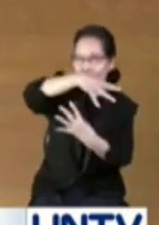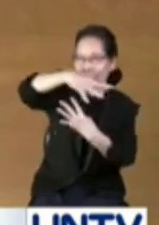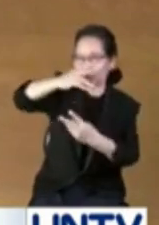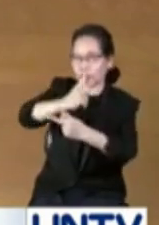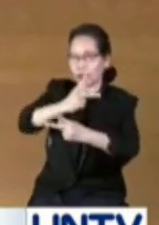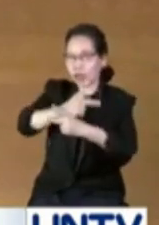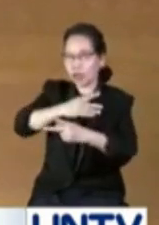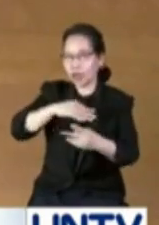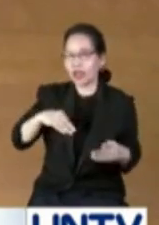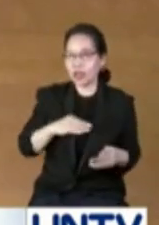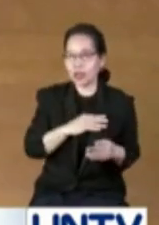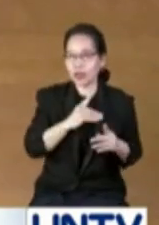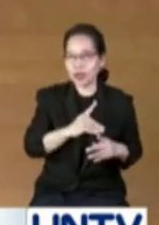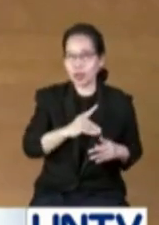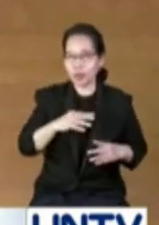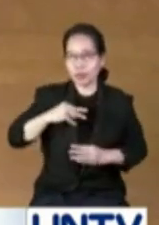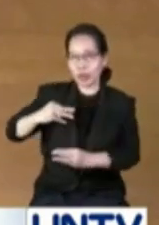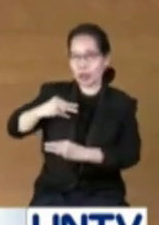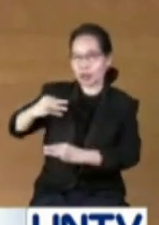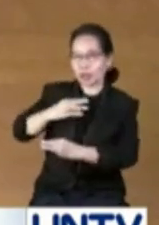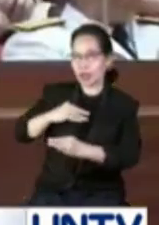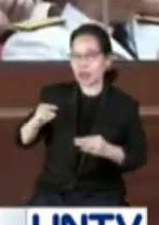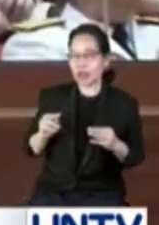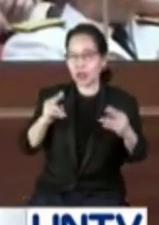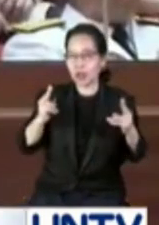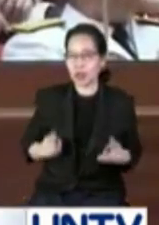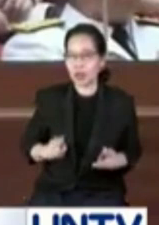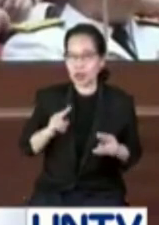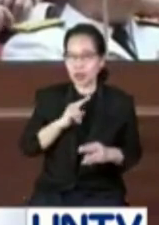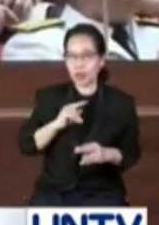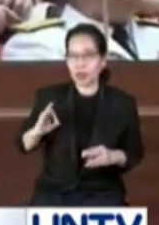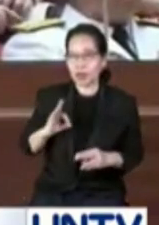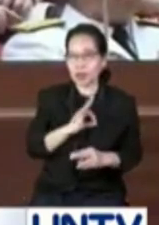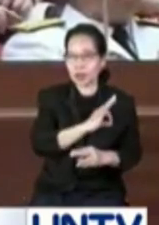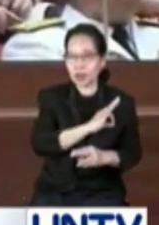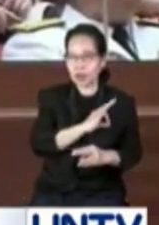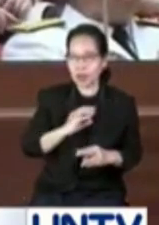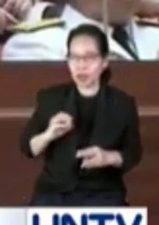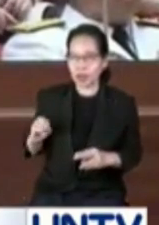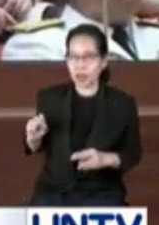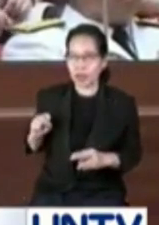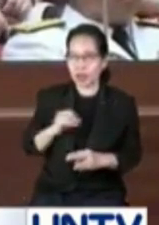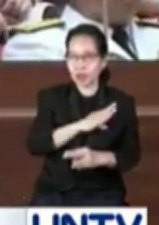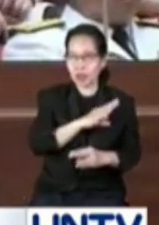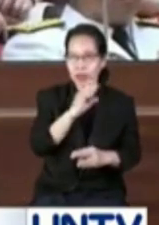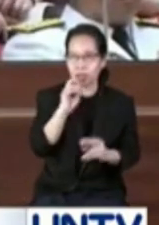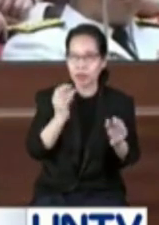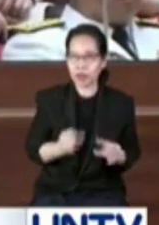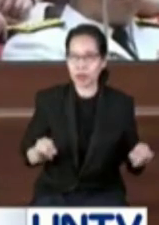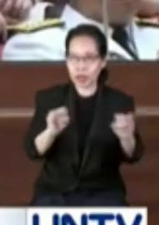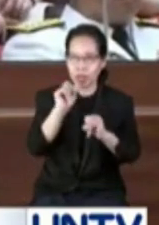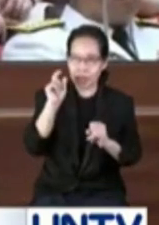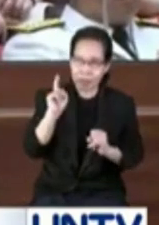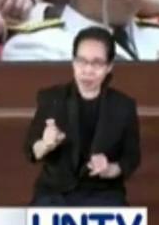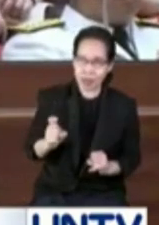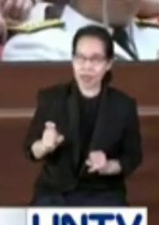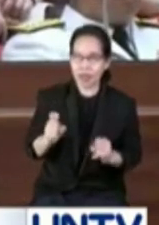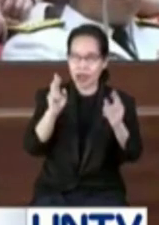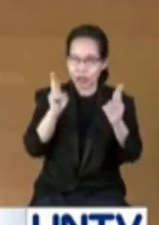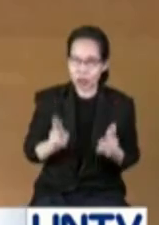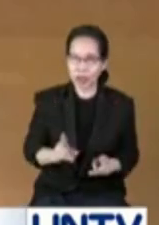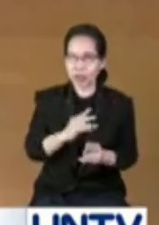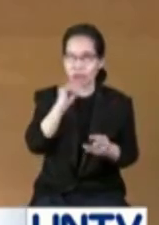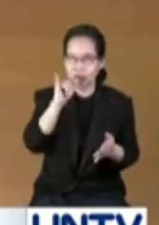of the military and the uniformed personnel is as important, as urgent, and as humanitarian as that of all